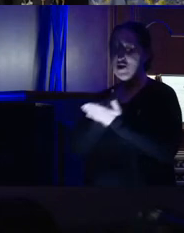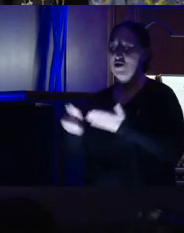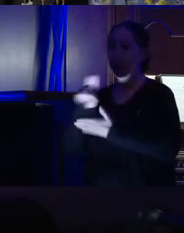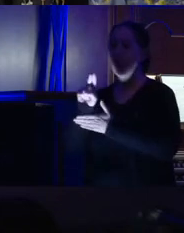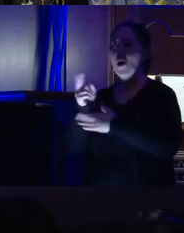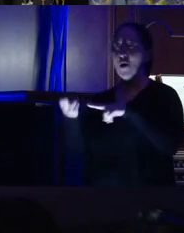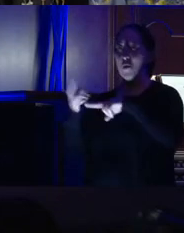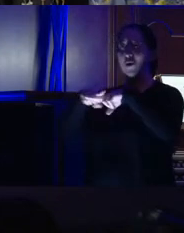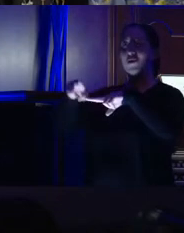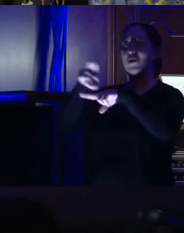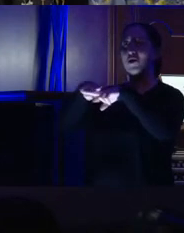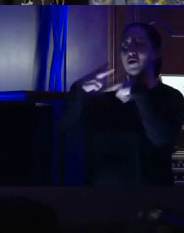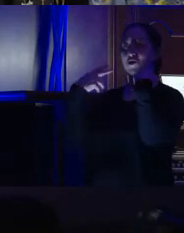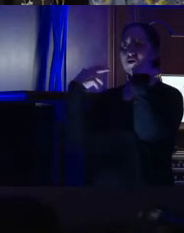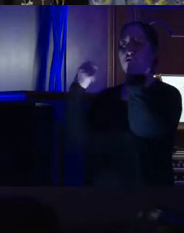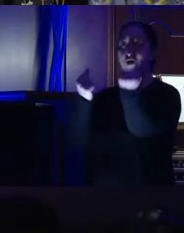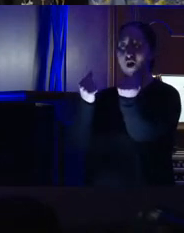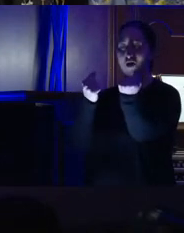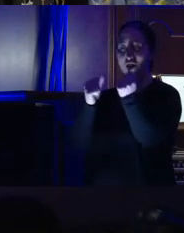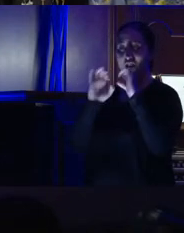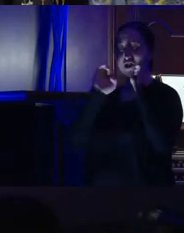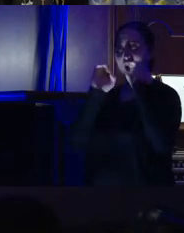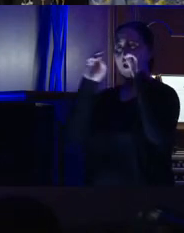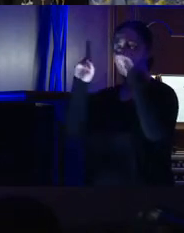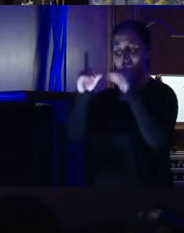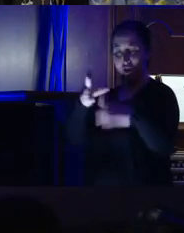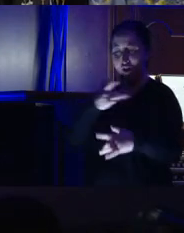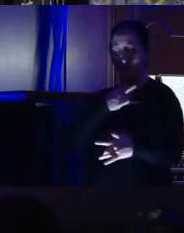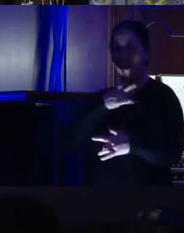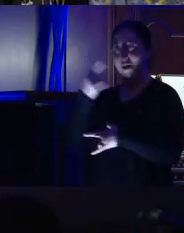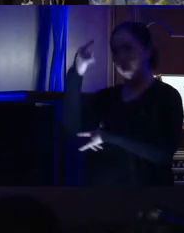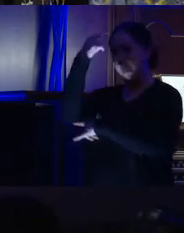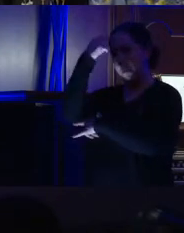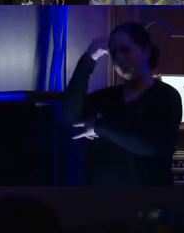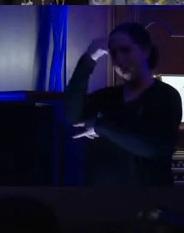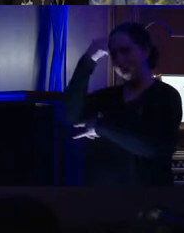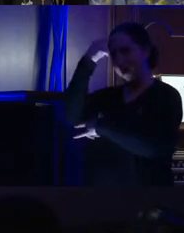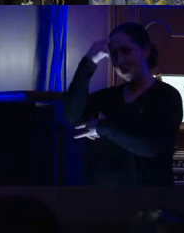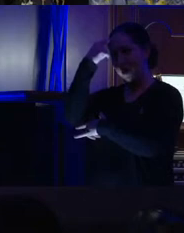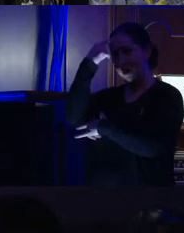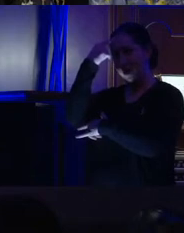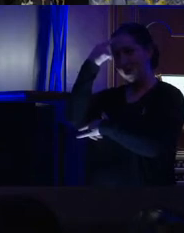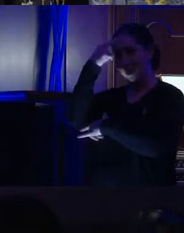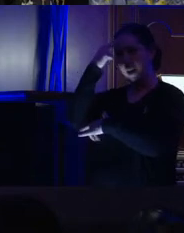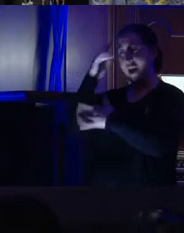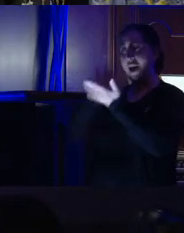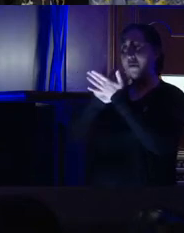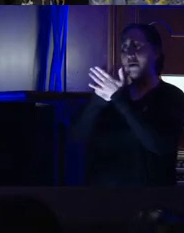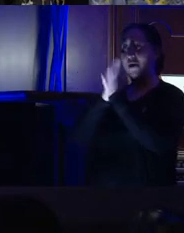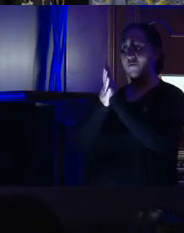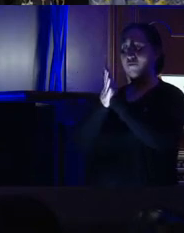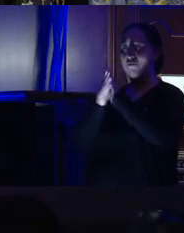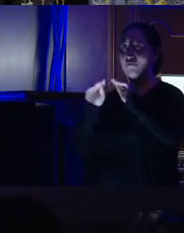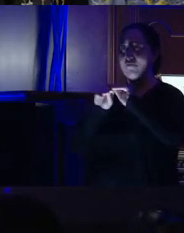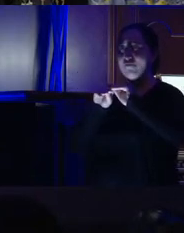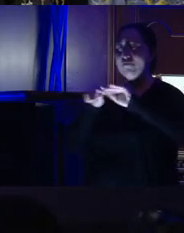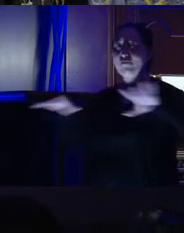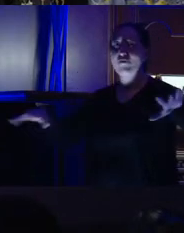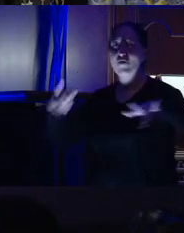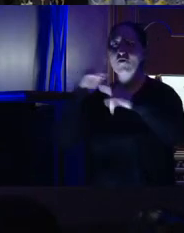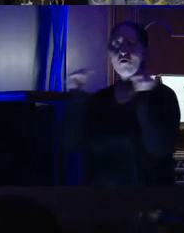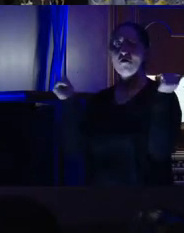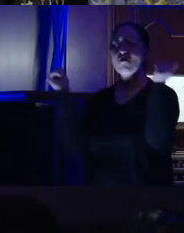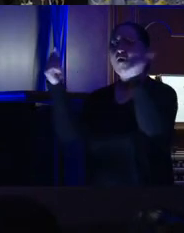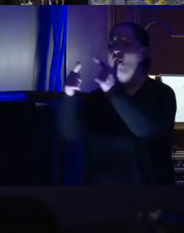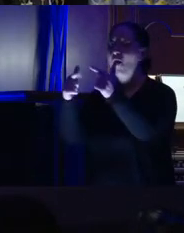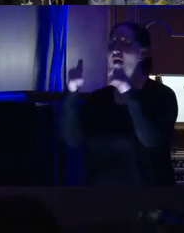stronger to educate our hearts as well as our minds, making enlightened citizens of us all. In addition to this plaque, we